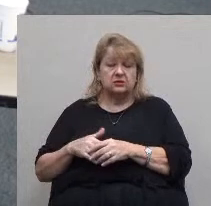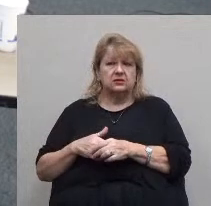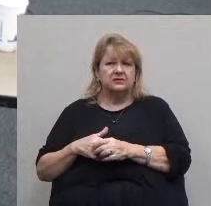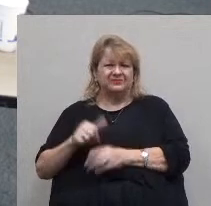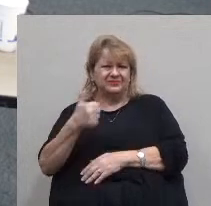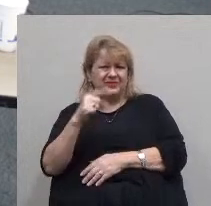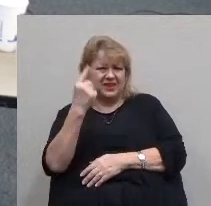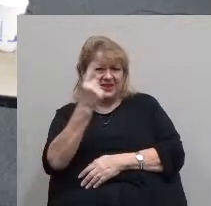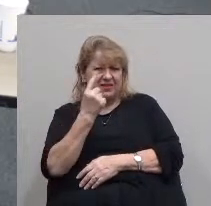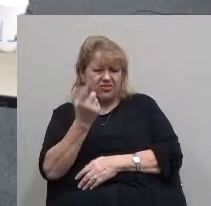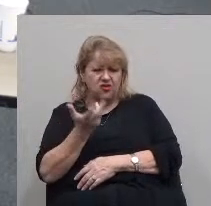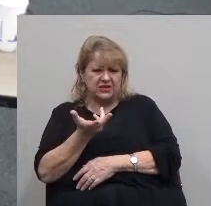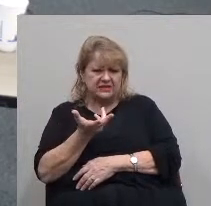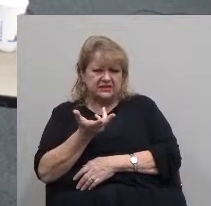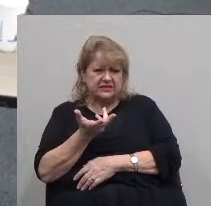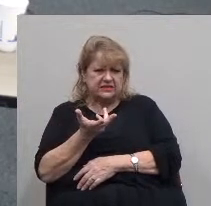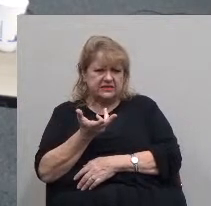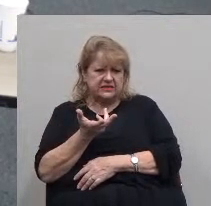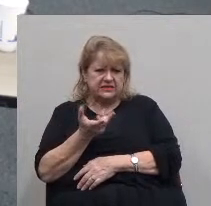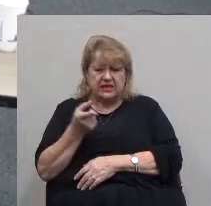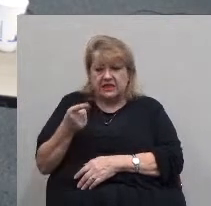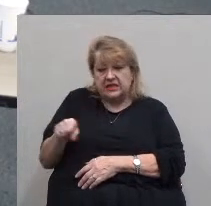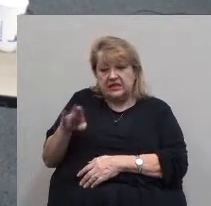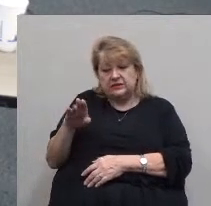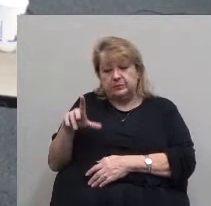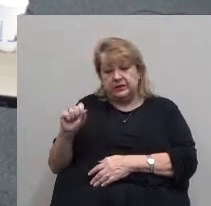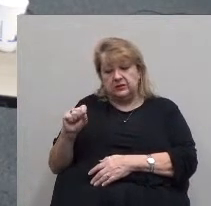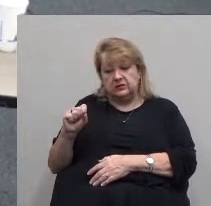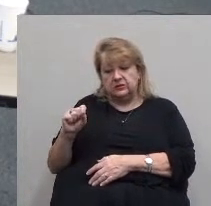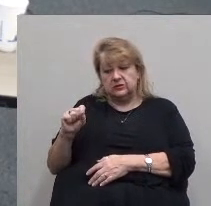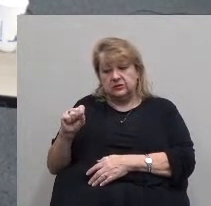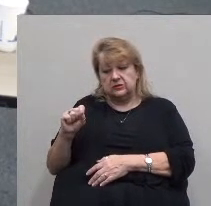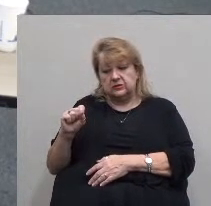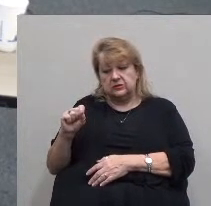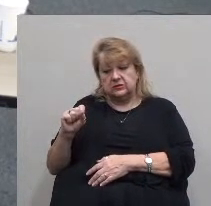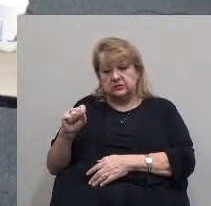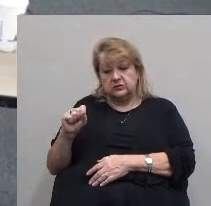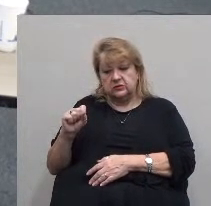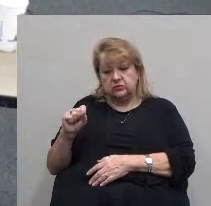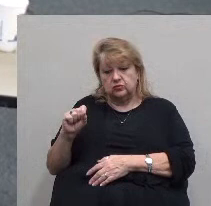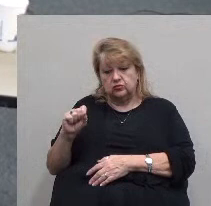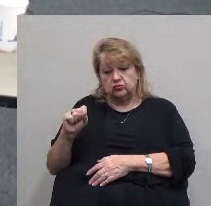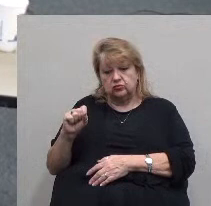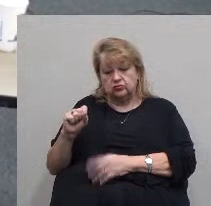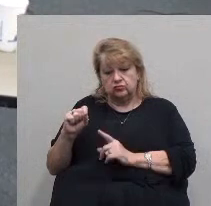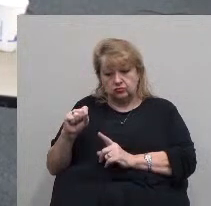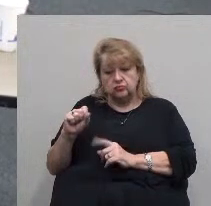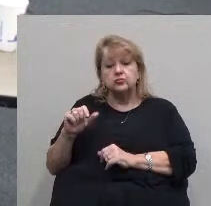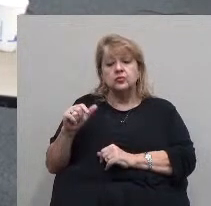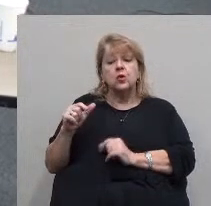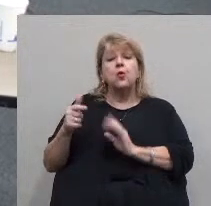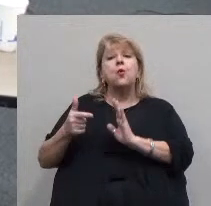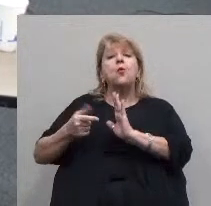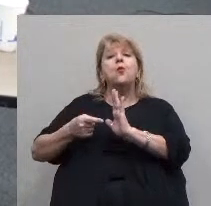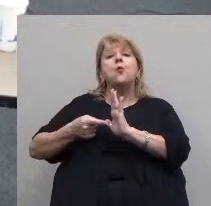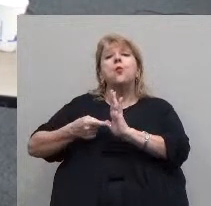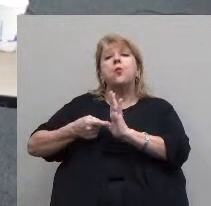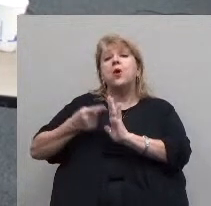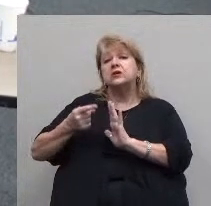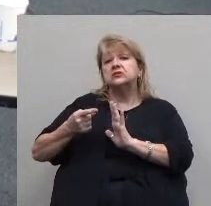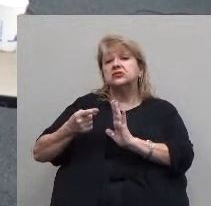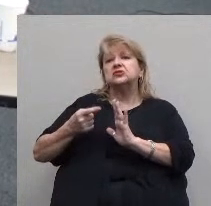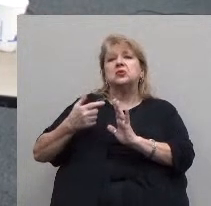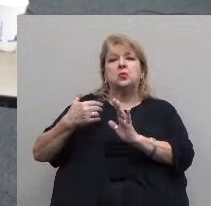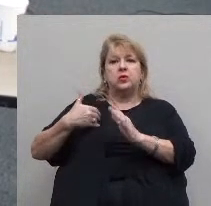about what these bills will do once the teacher shortage is over? The reducing of these requirements. And I